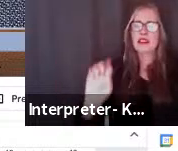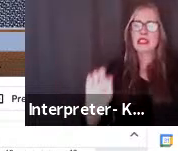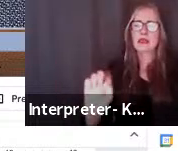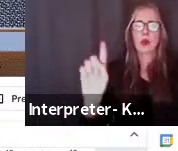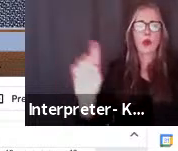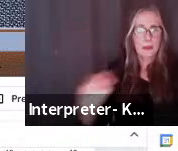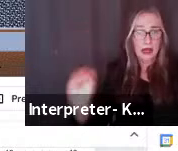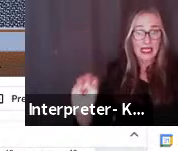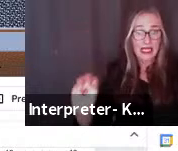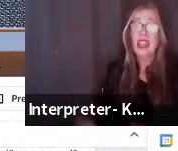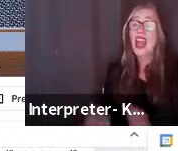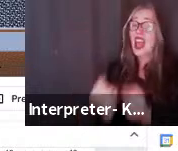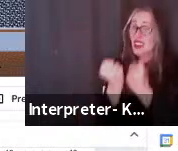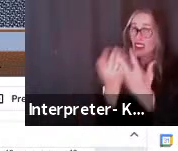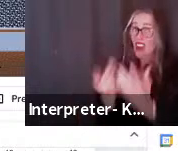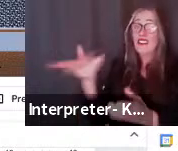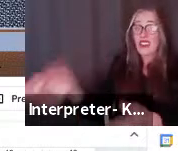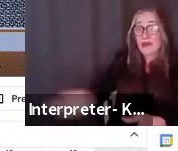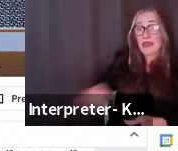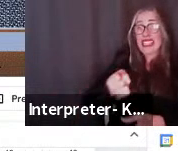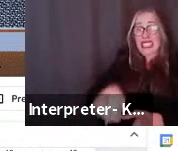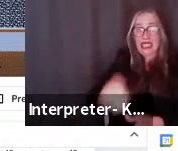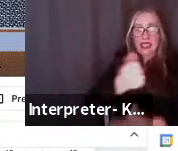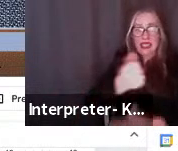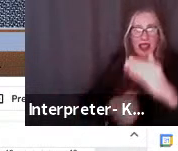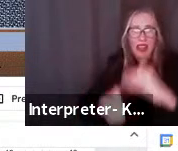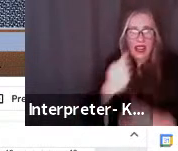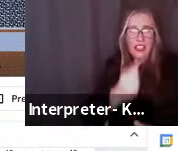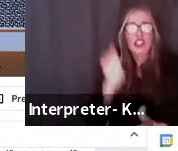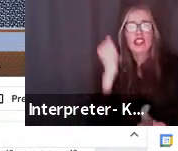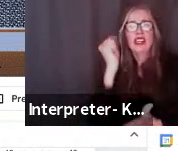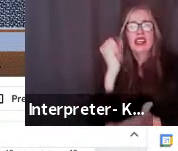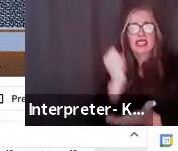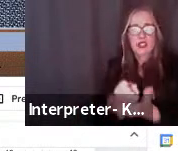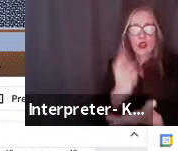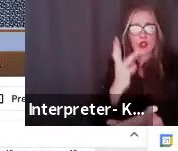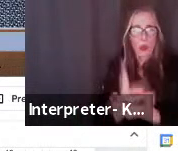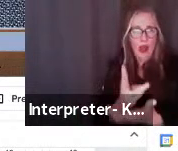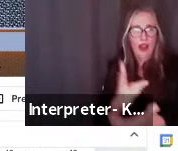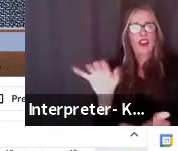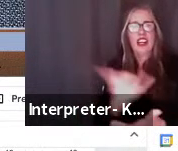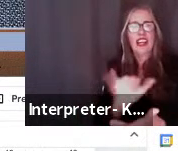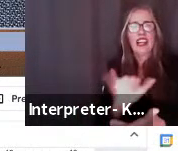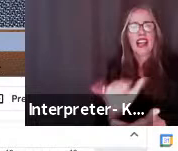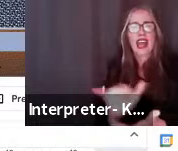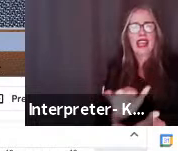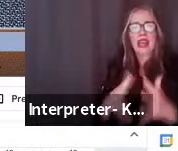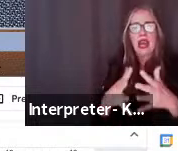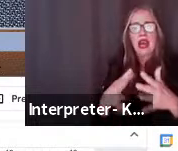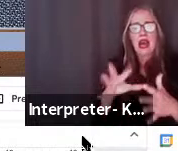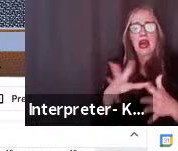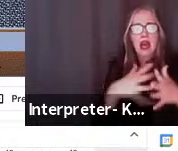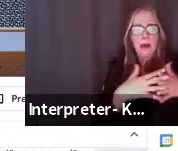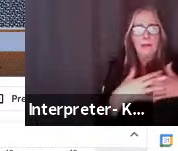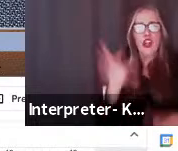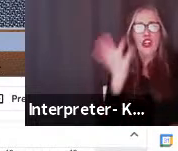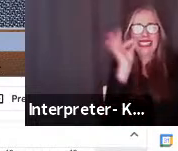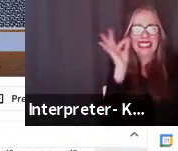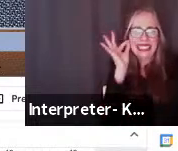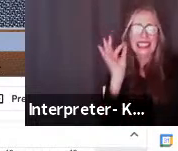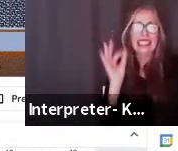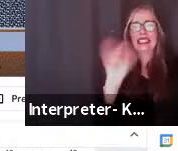welfare so 13.9 of american indian alaska native folks that are parenting are disabled and i believe it's